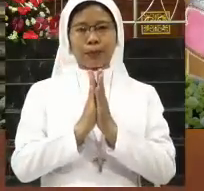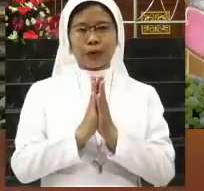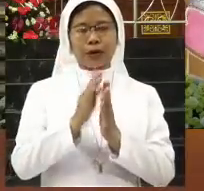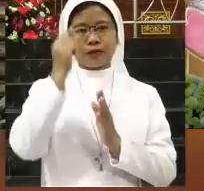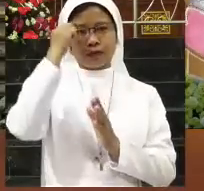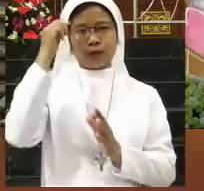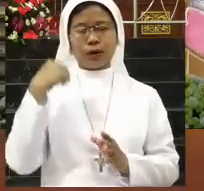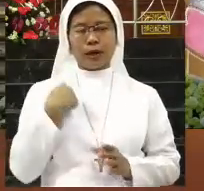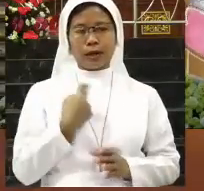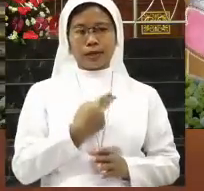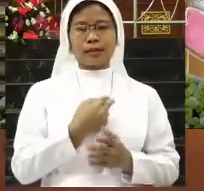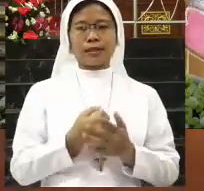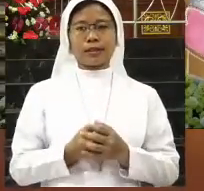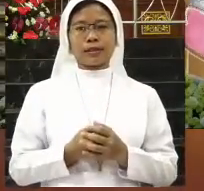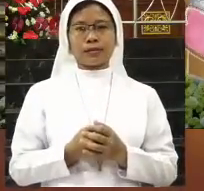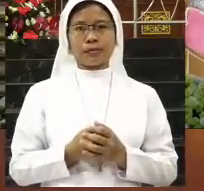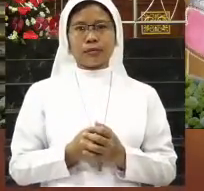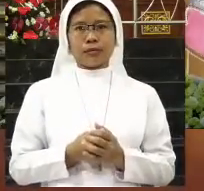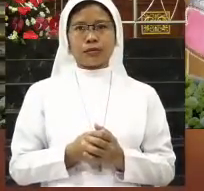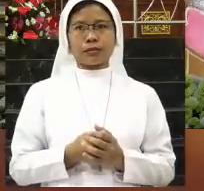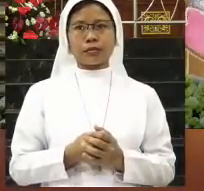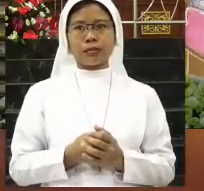for us.